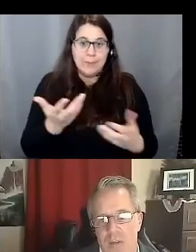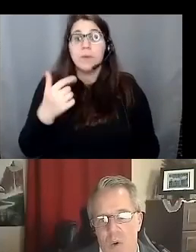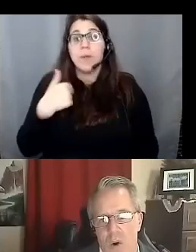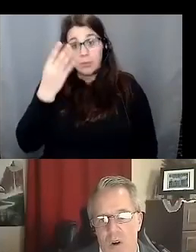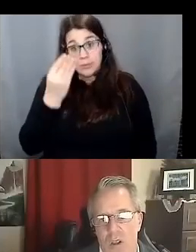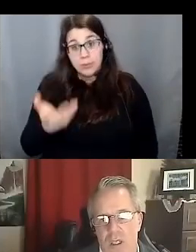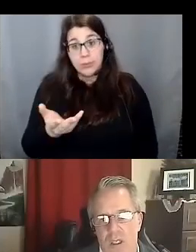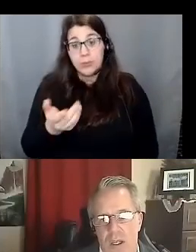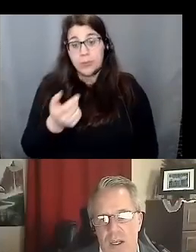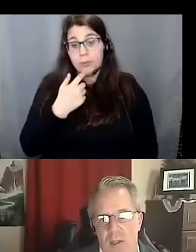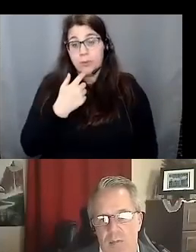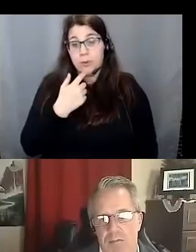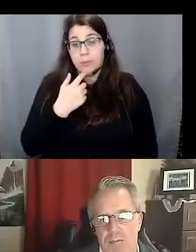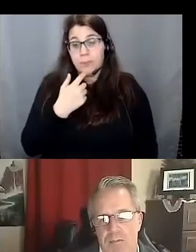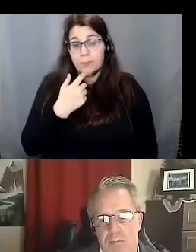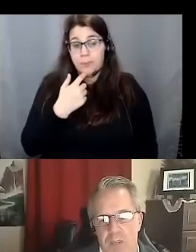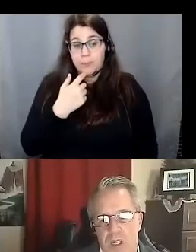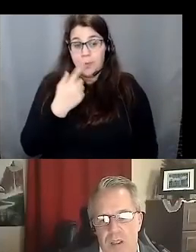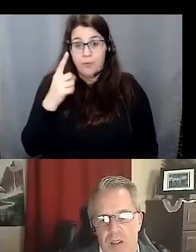that for some